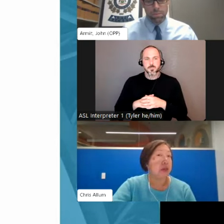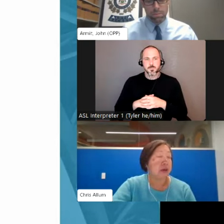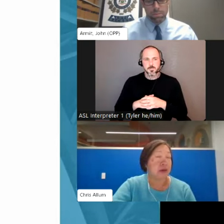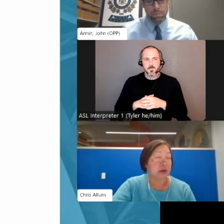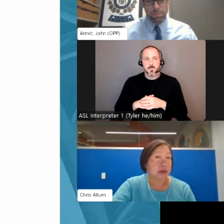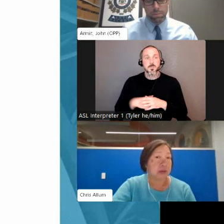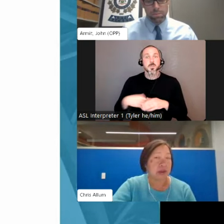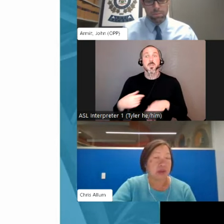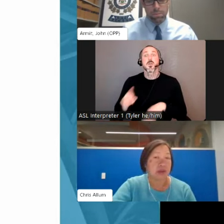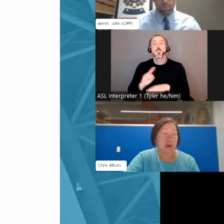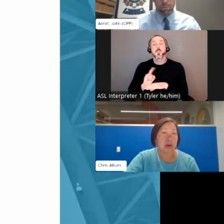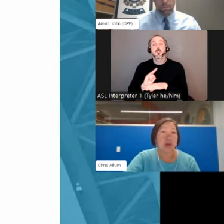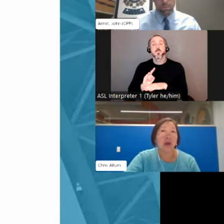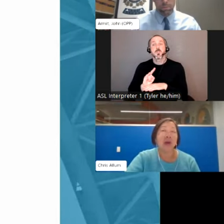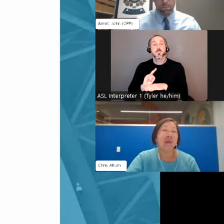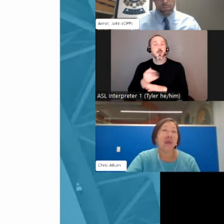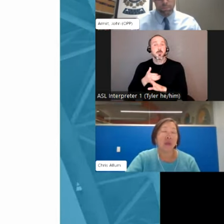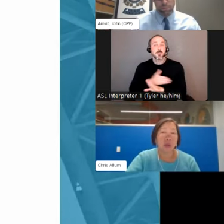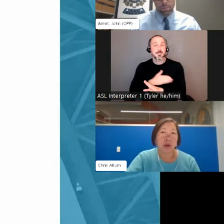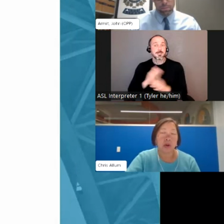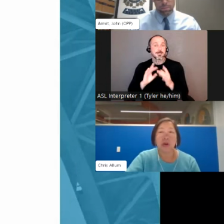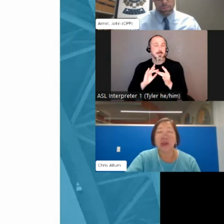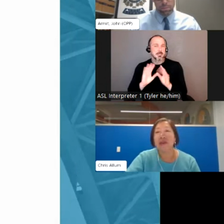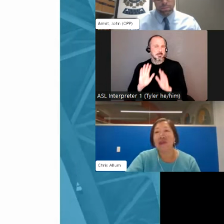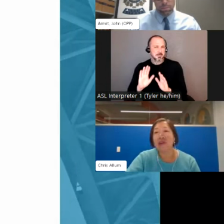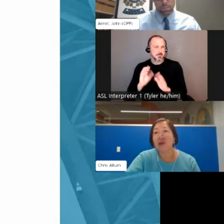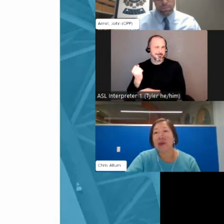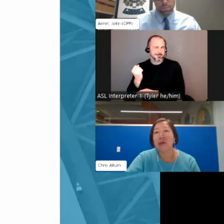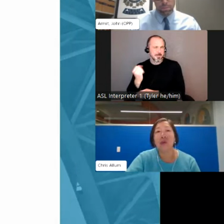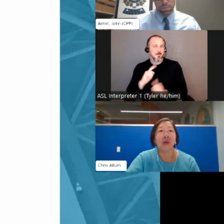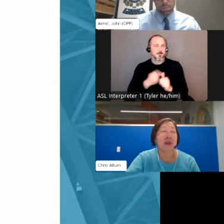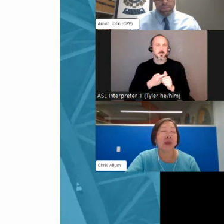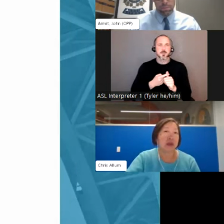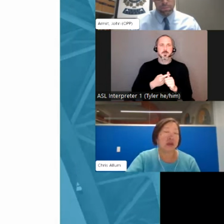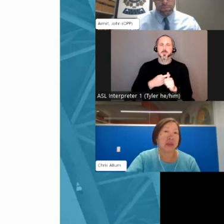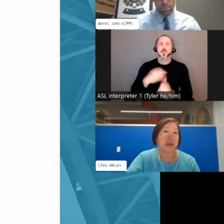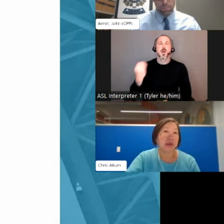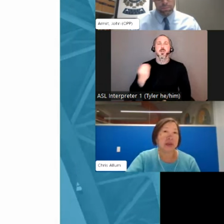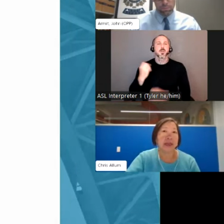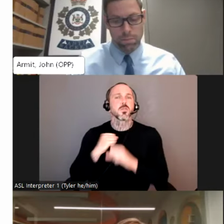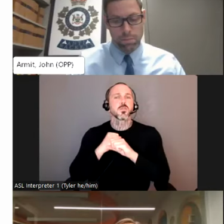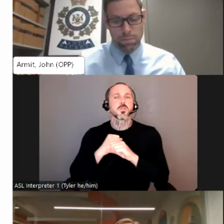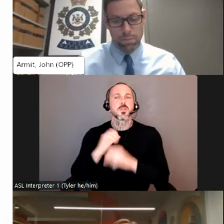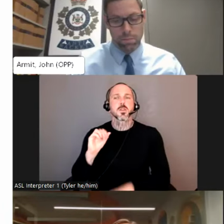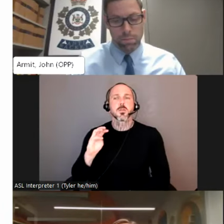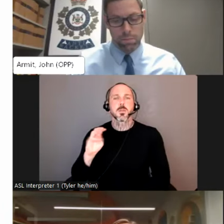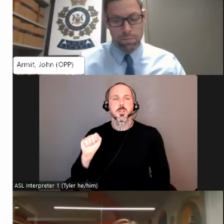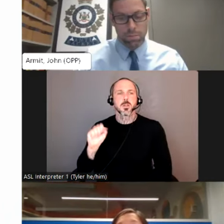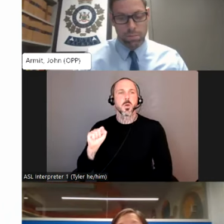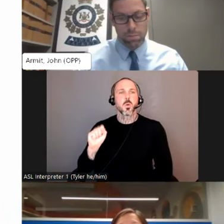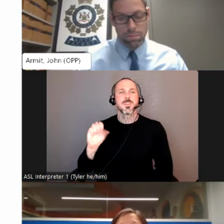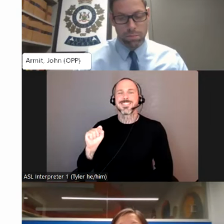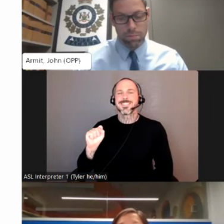the Ontario Securities Commission, what our organization is all about, and why we are here speaking to you today.